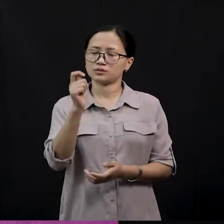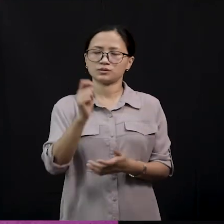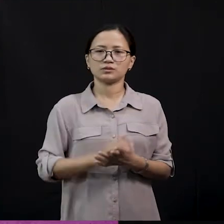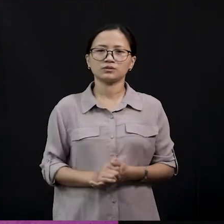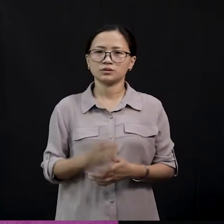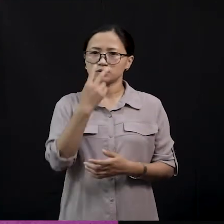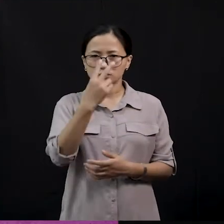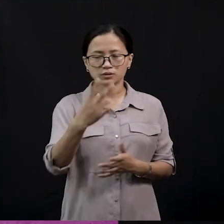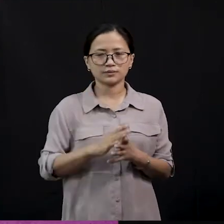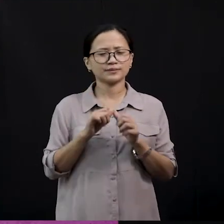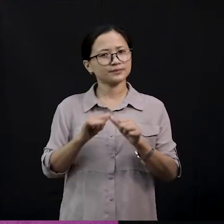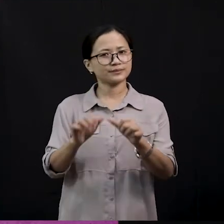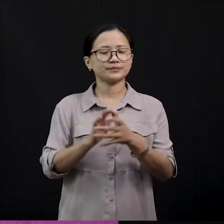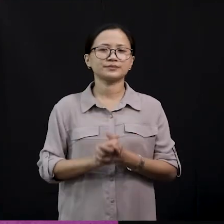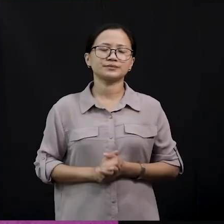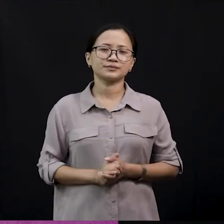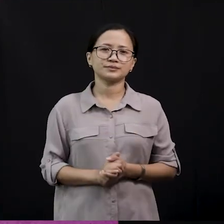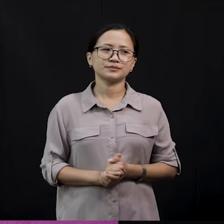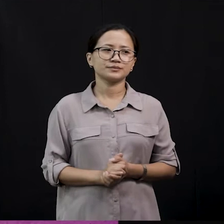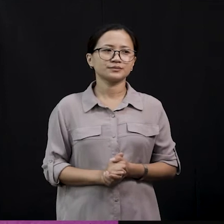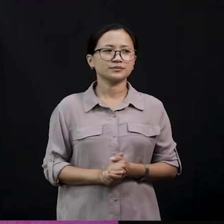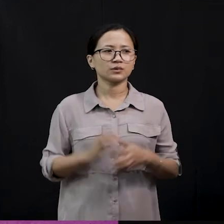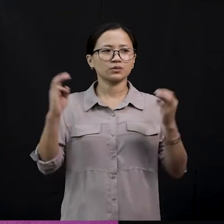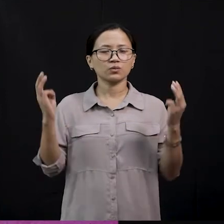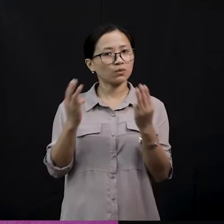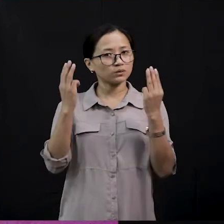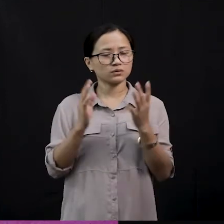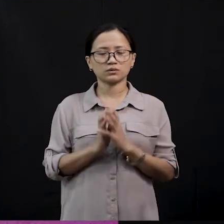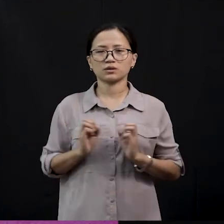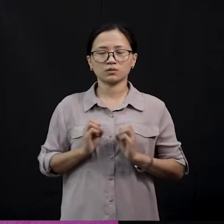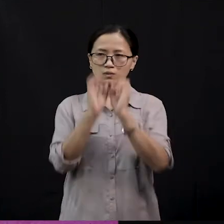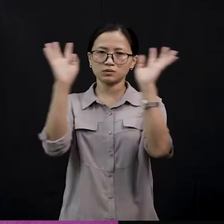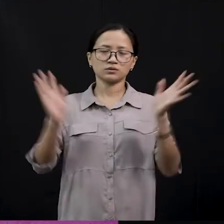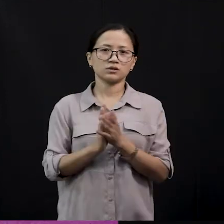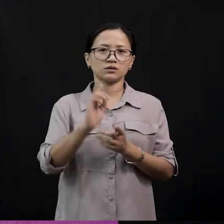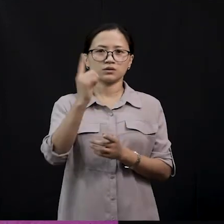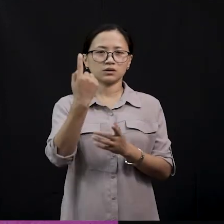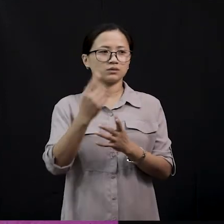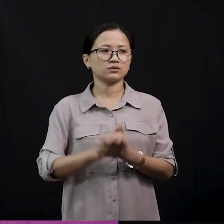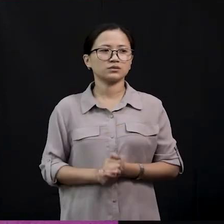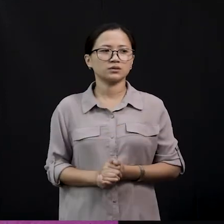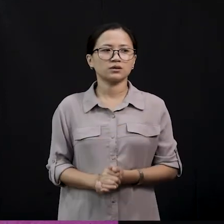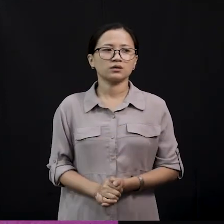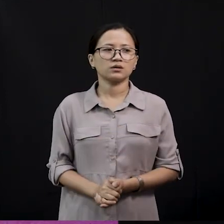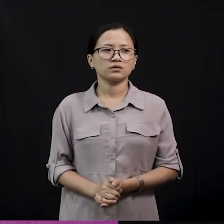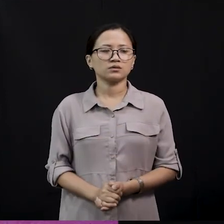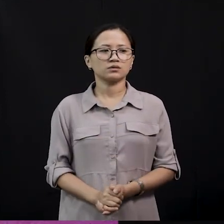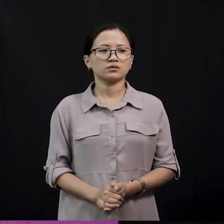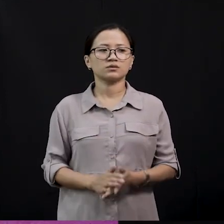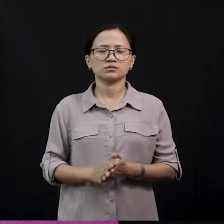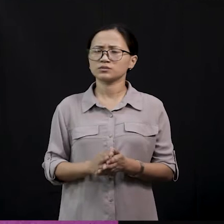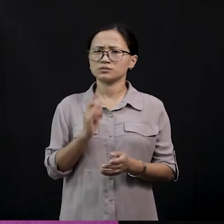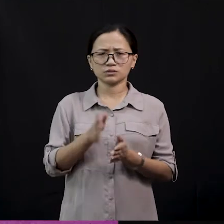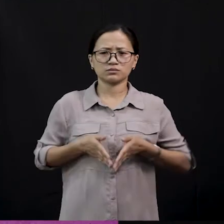he's still looking for work. I wandered along the crooked lane. Crooked lane here means not straight.